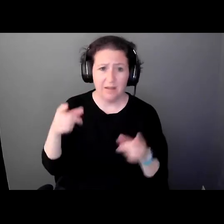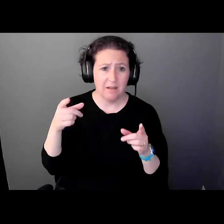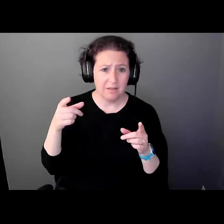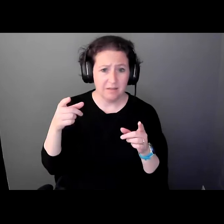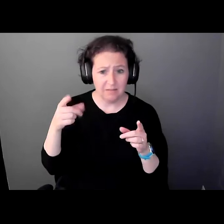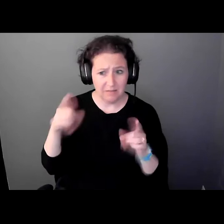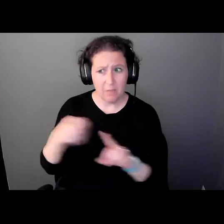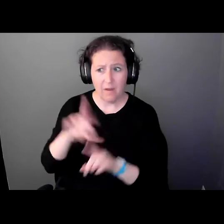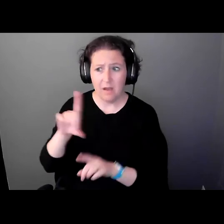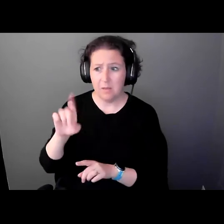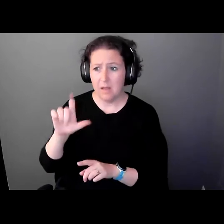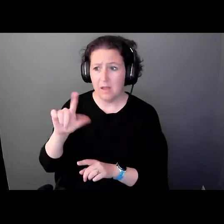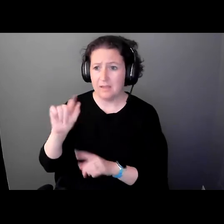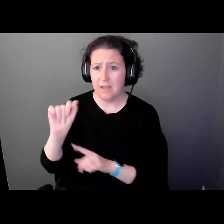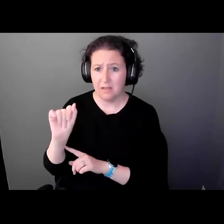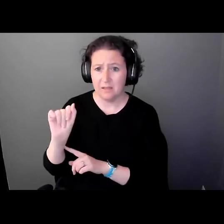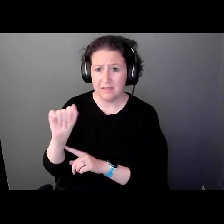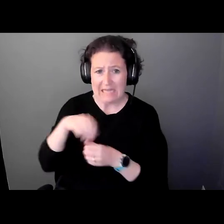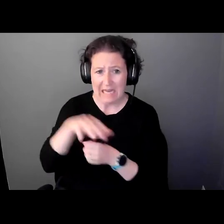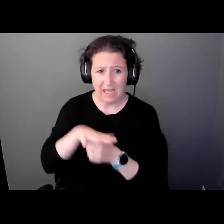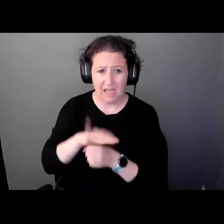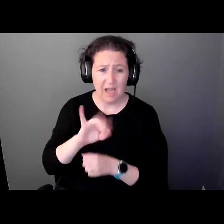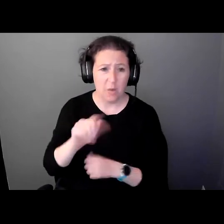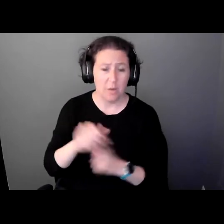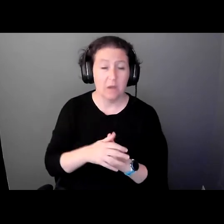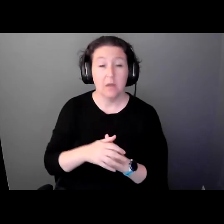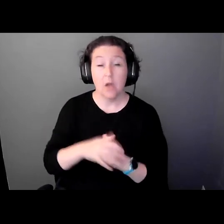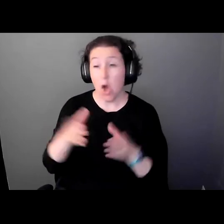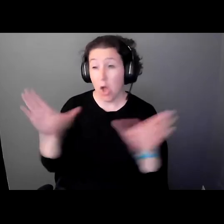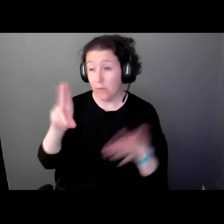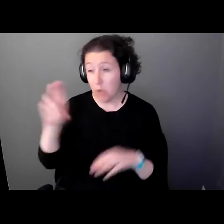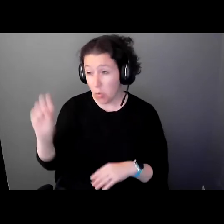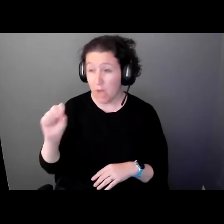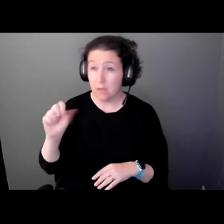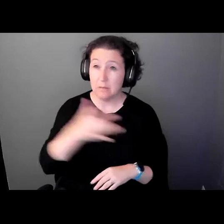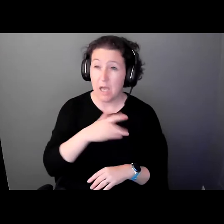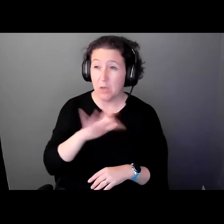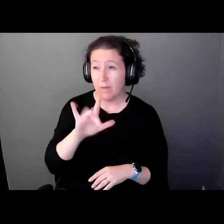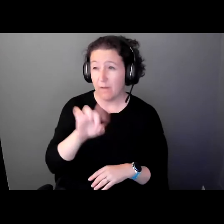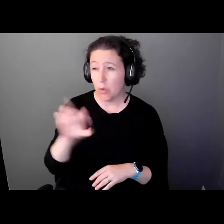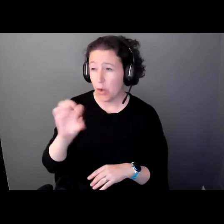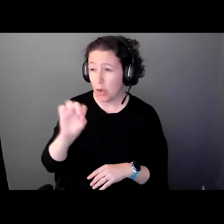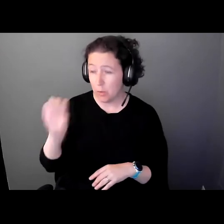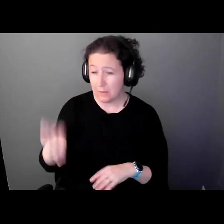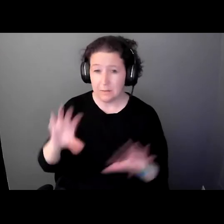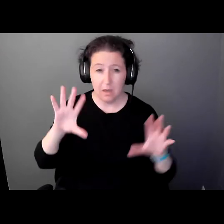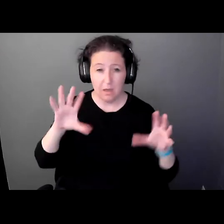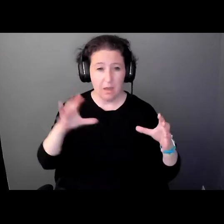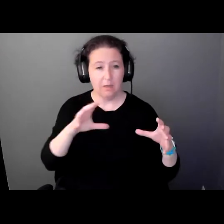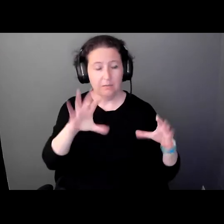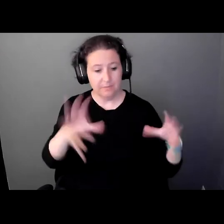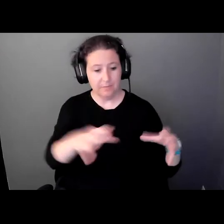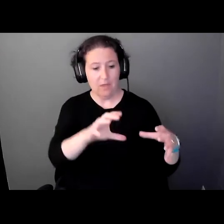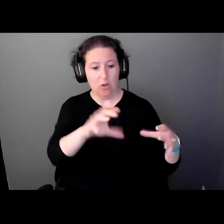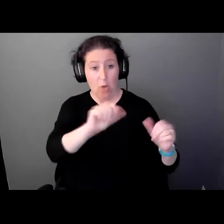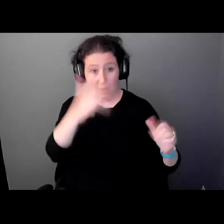Delta. Nationwide, the rate is between 25 and 30%. The available vaccines